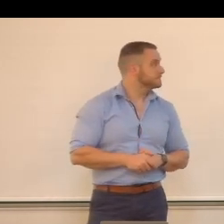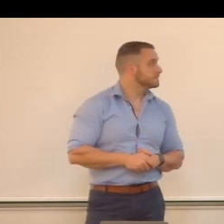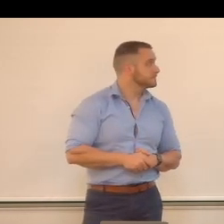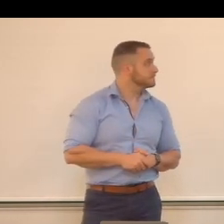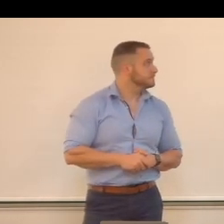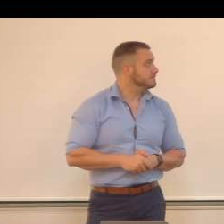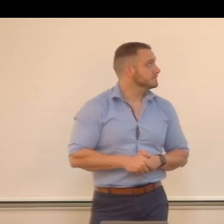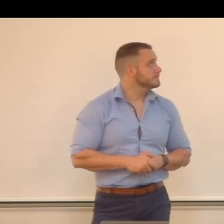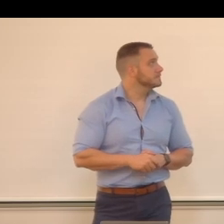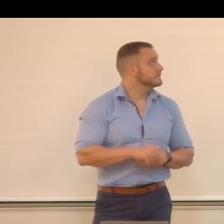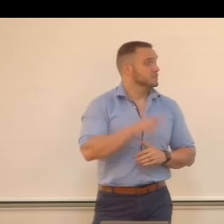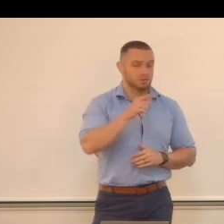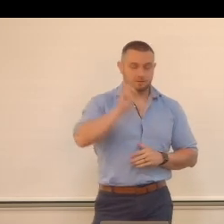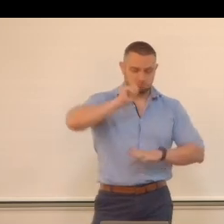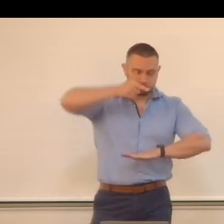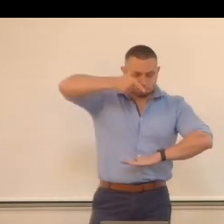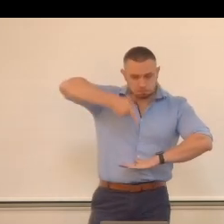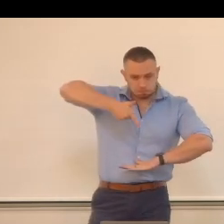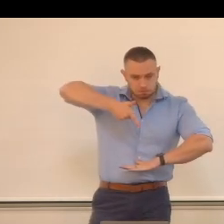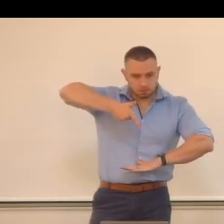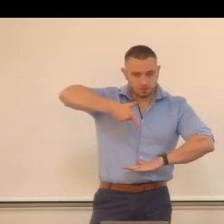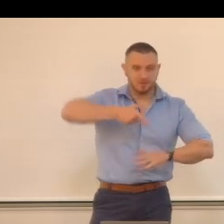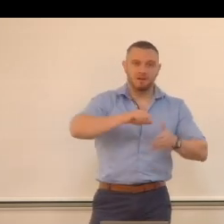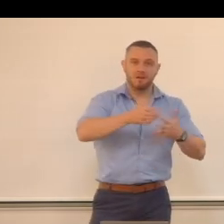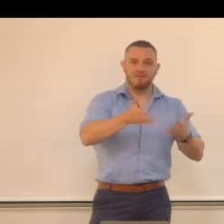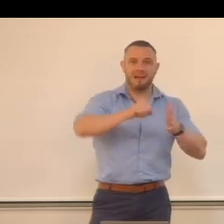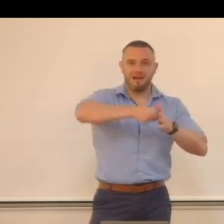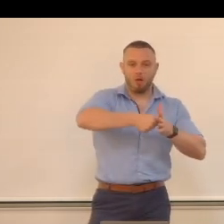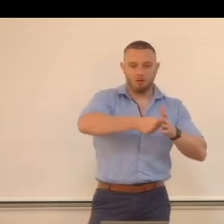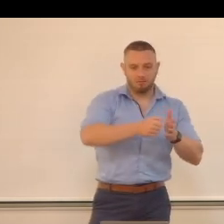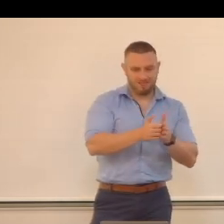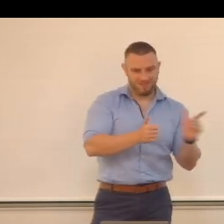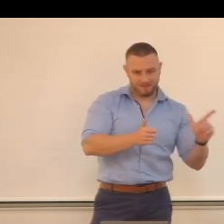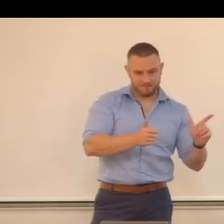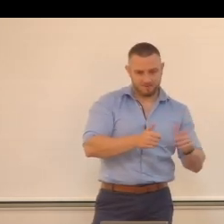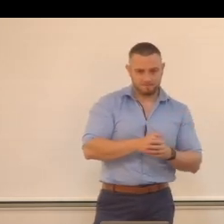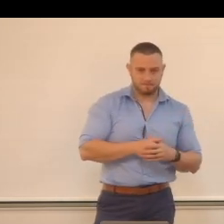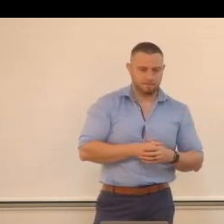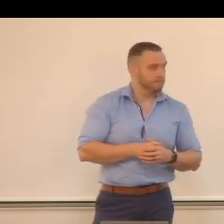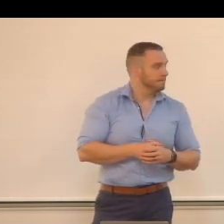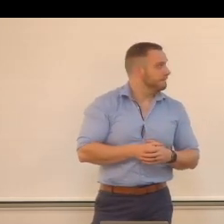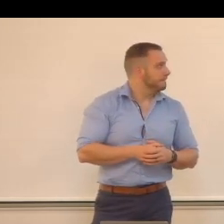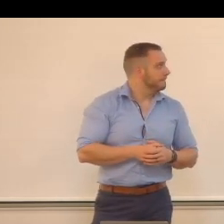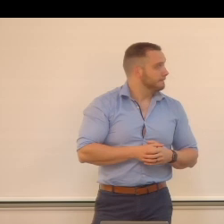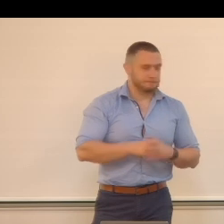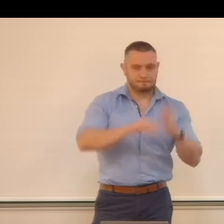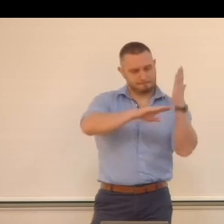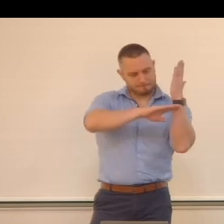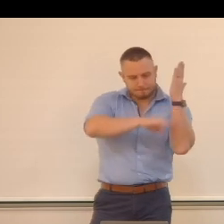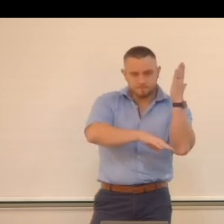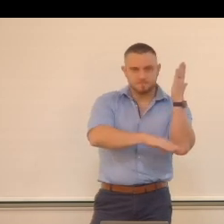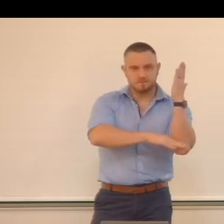So this is kind of a cross section. So there's the airlock on the left that I mentioned with its porch. This is the lower